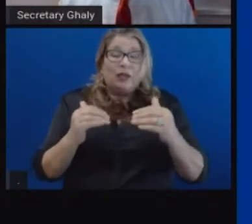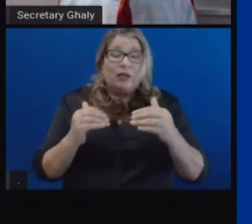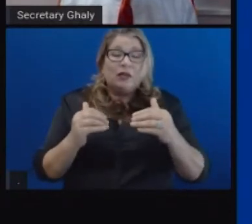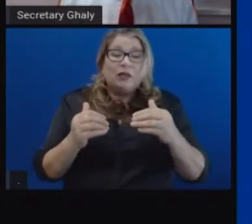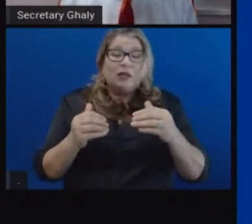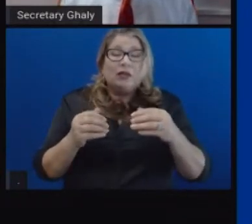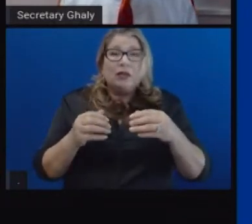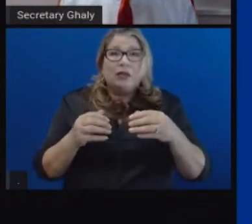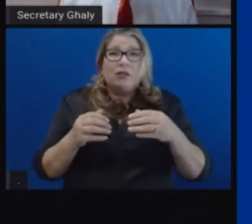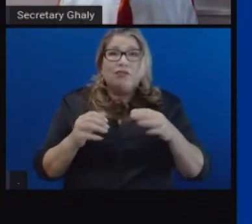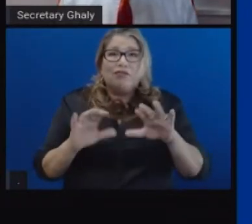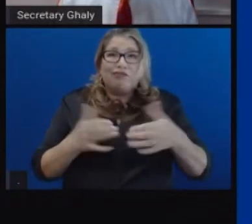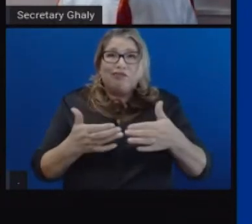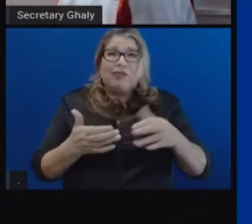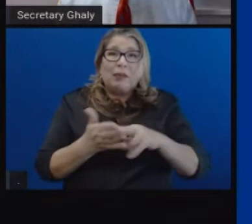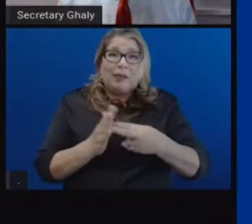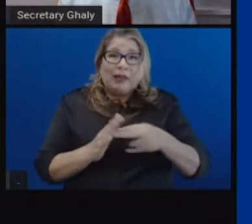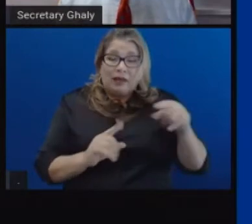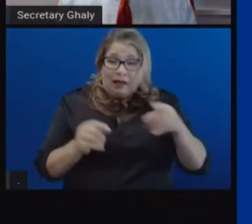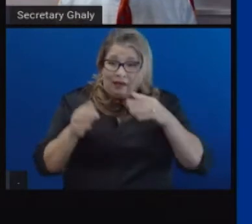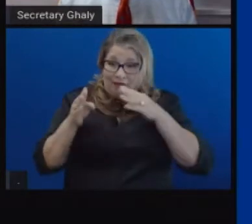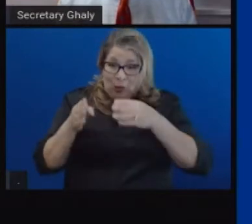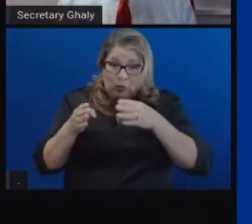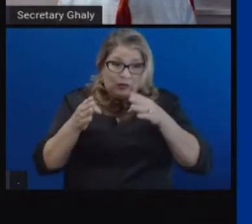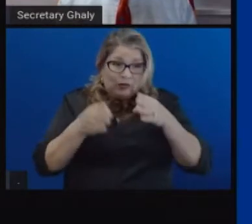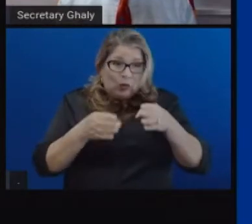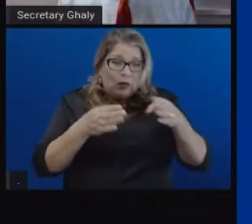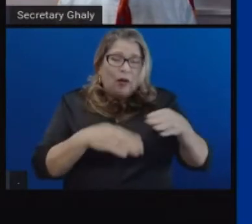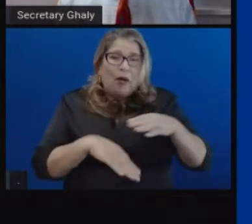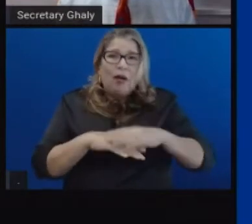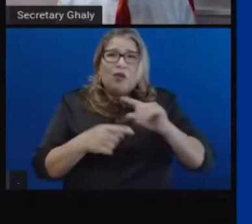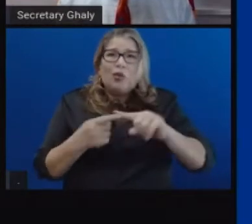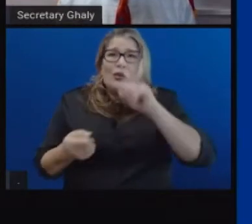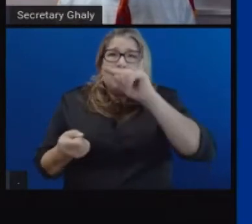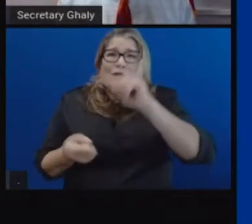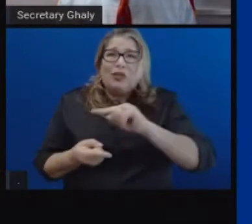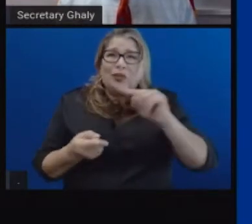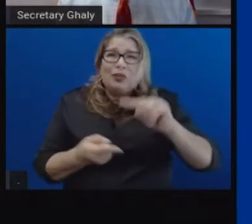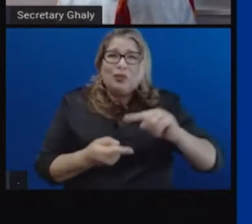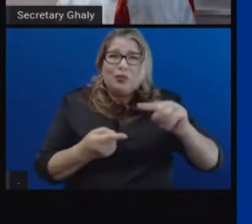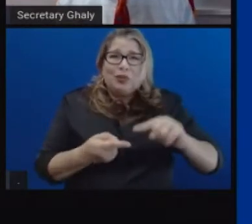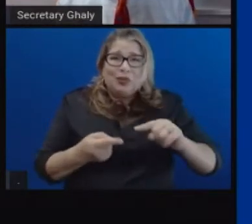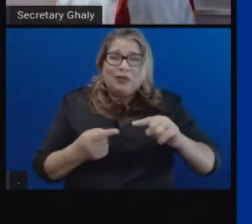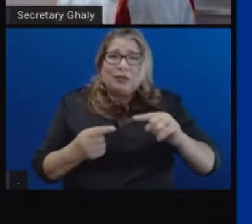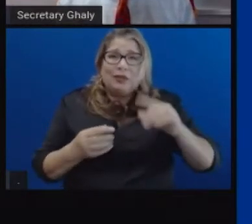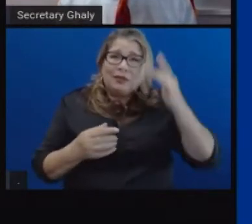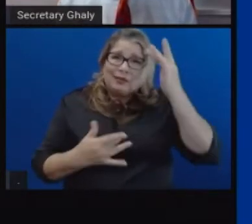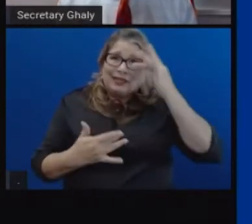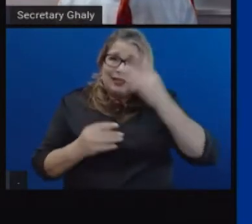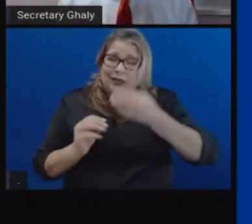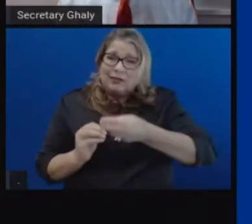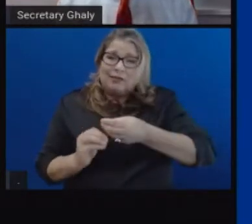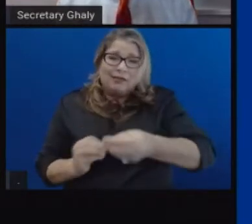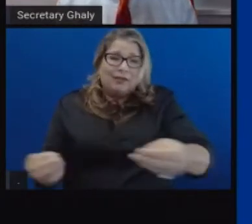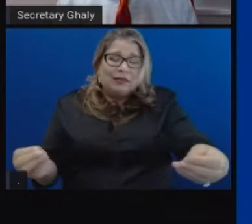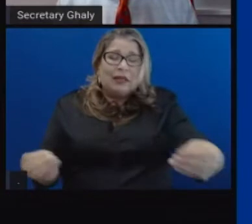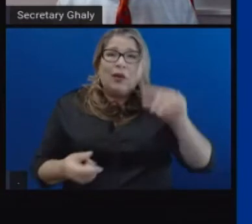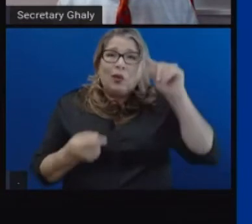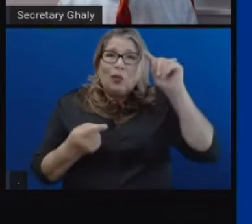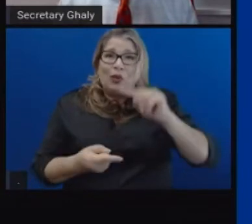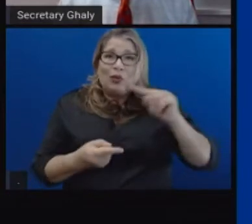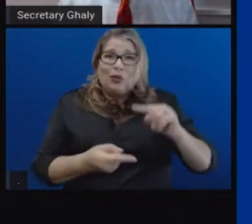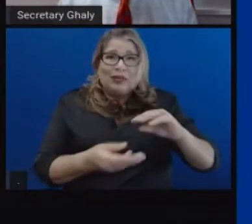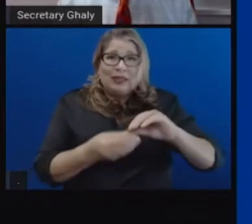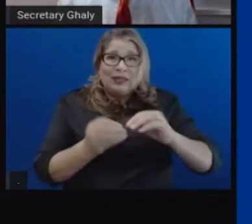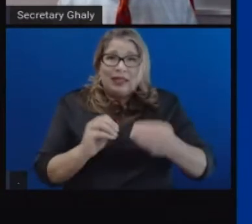transmission and test positivity is focused on communities in areas or communities that have had